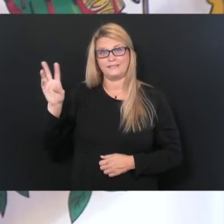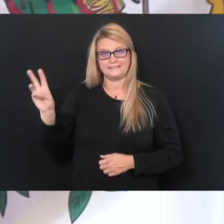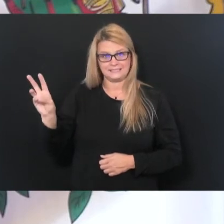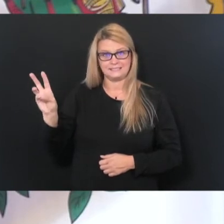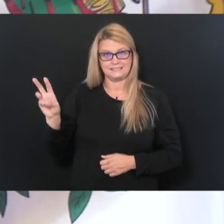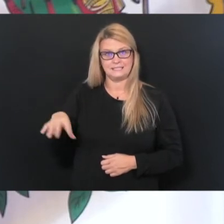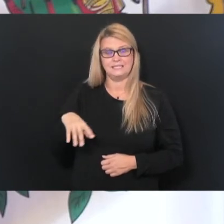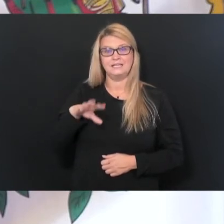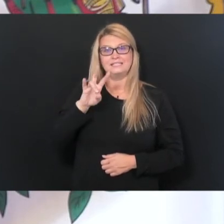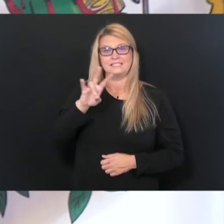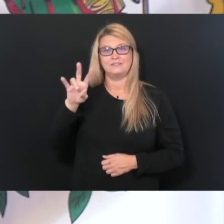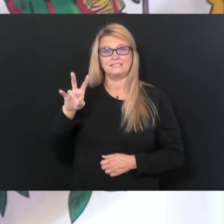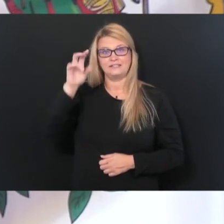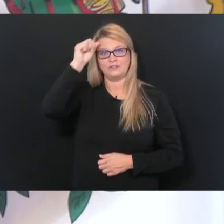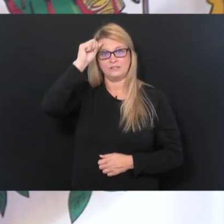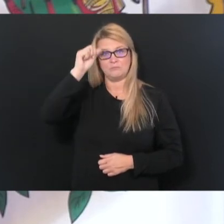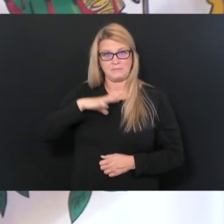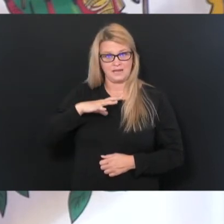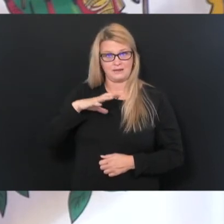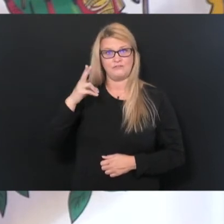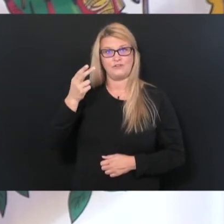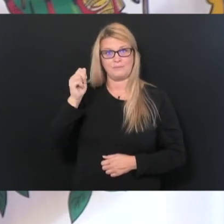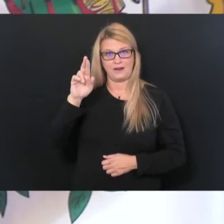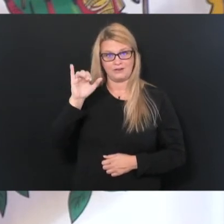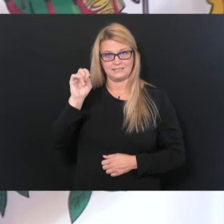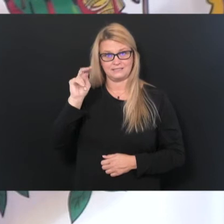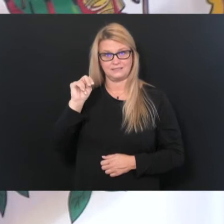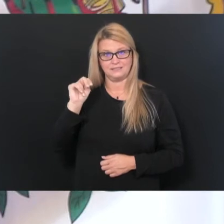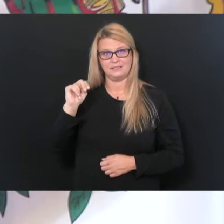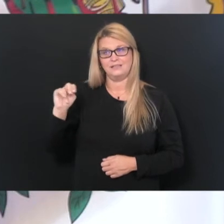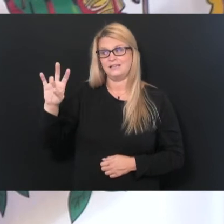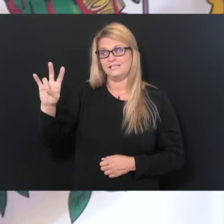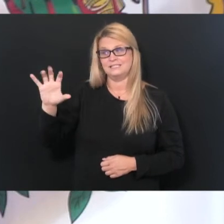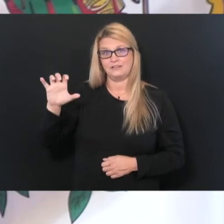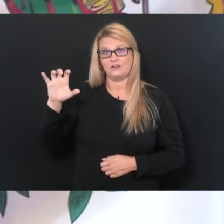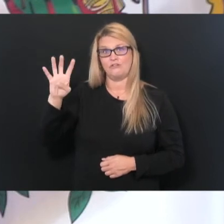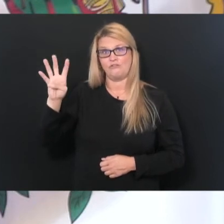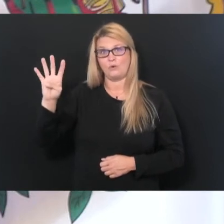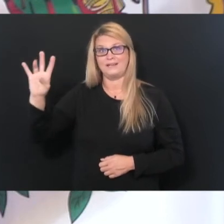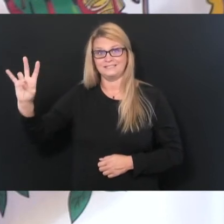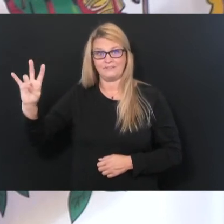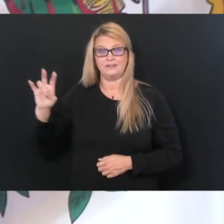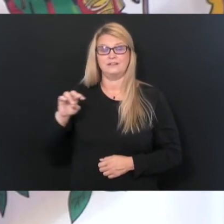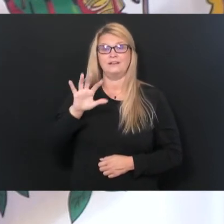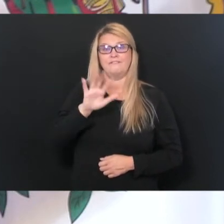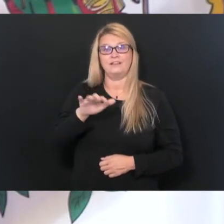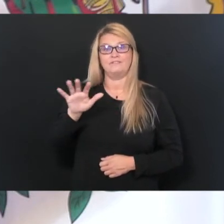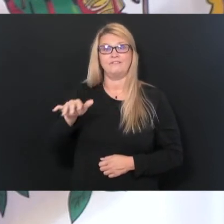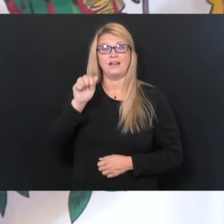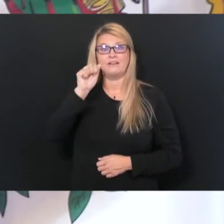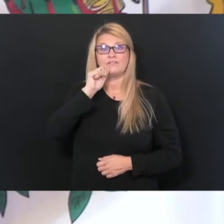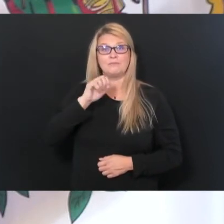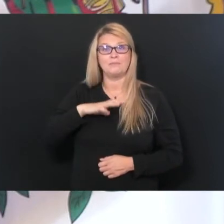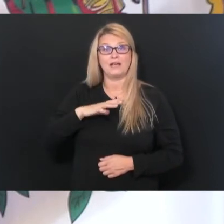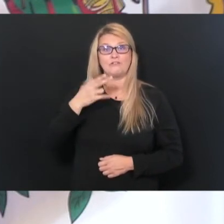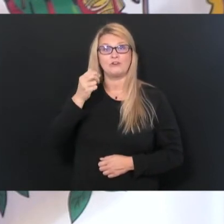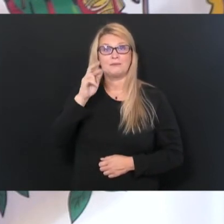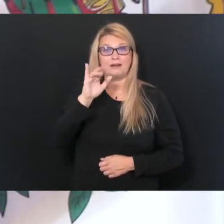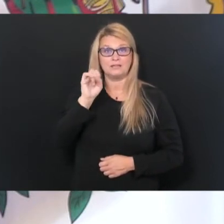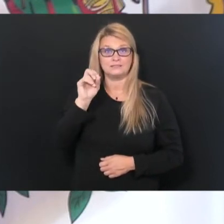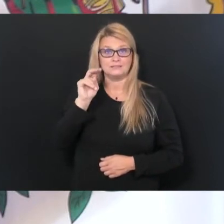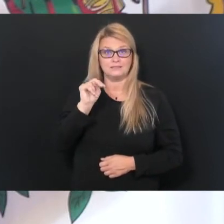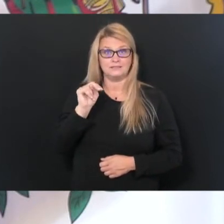death, a 77-year-old male from Harrison County. Our 747th death, a 55-year-old female from Harrison